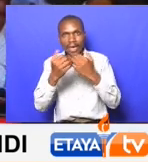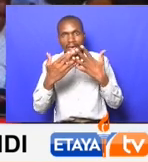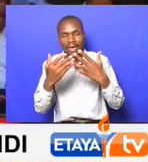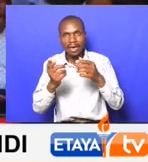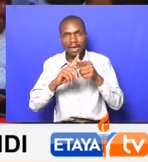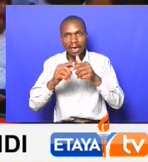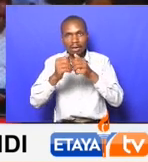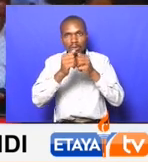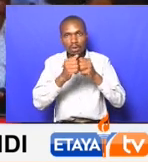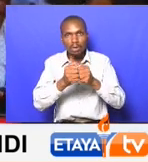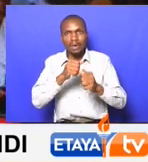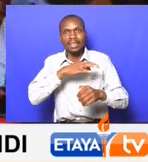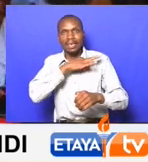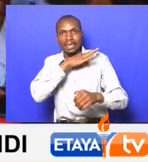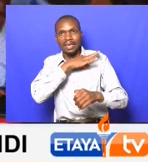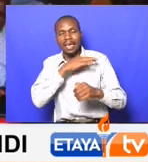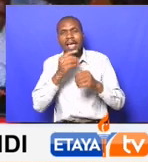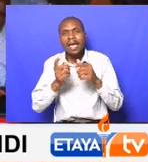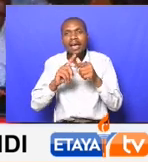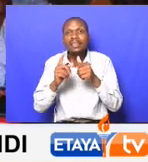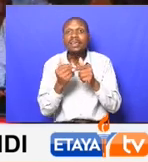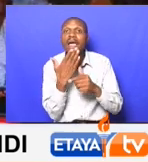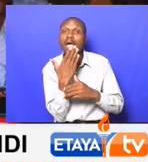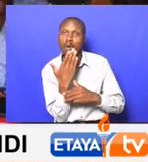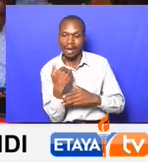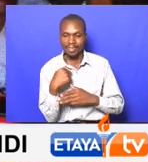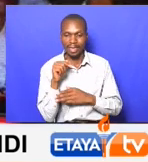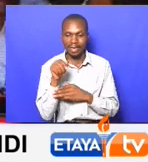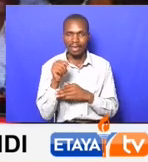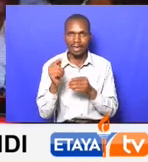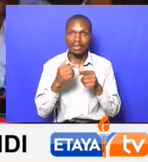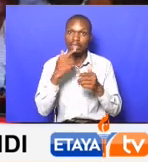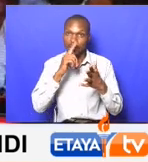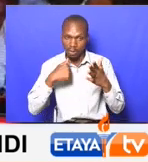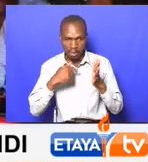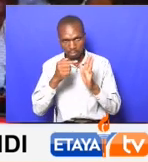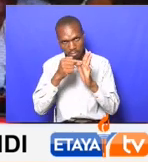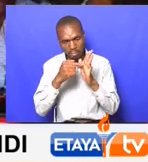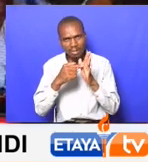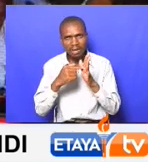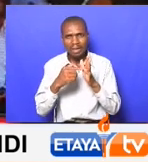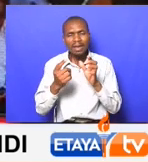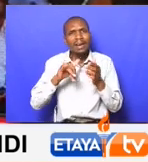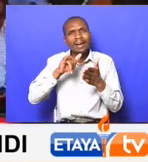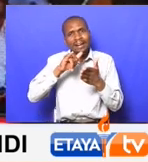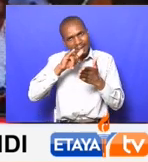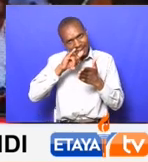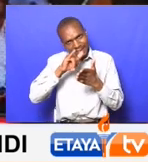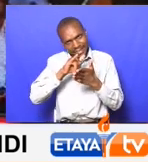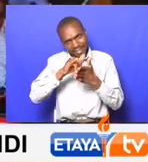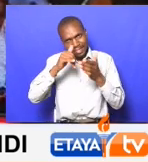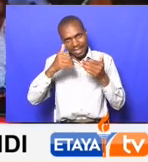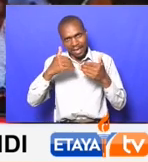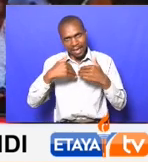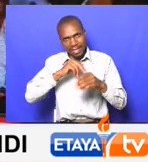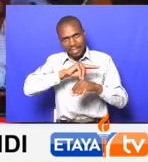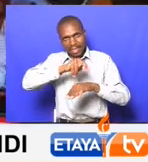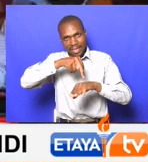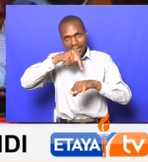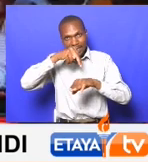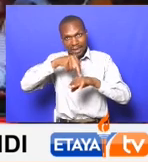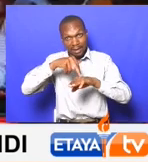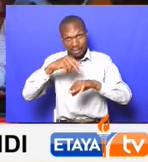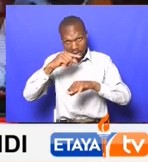better income. I want to say that the national